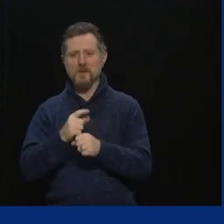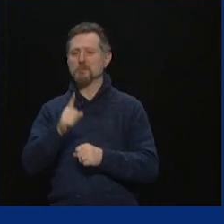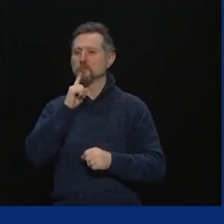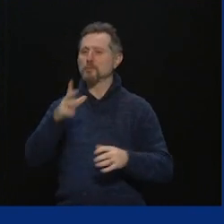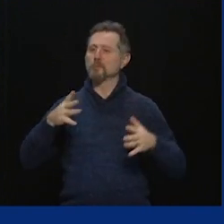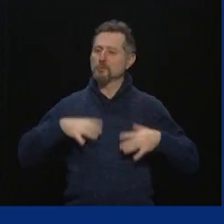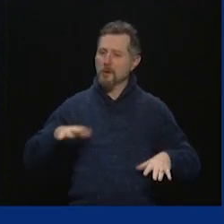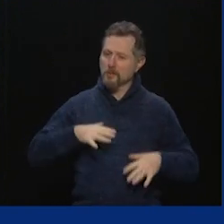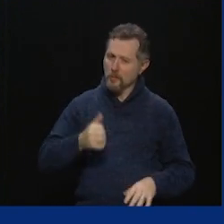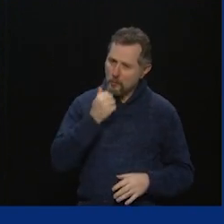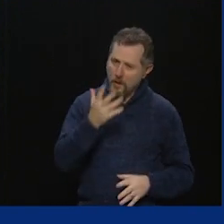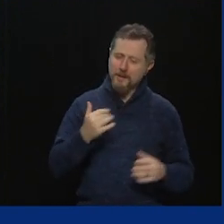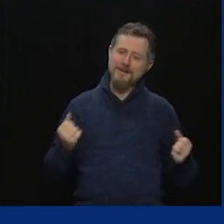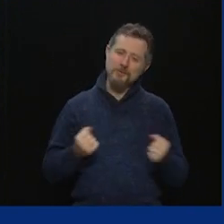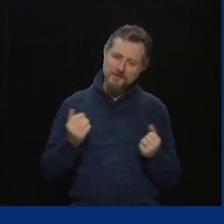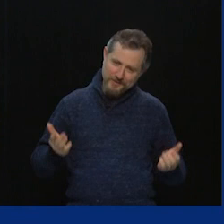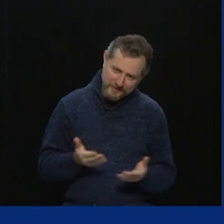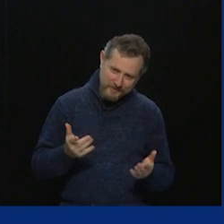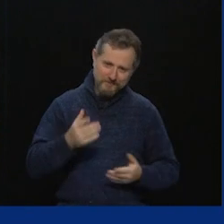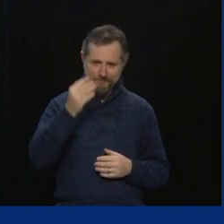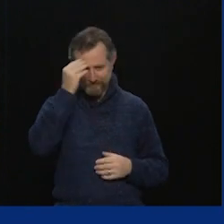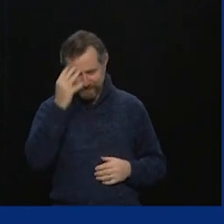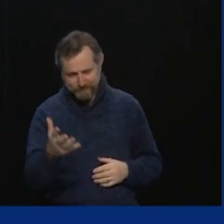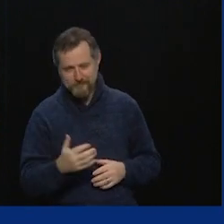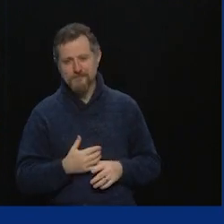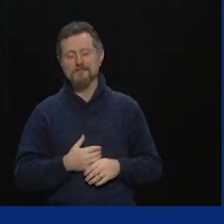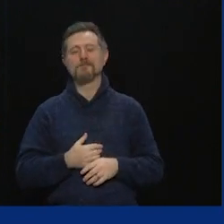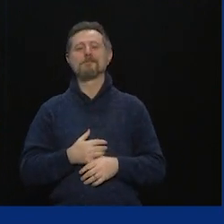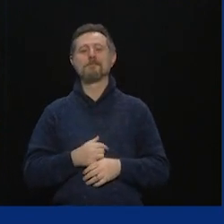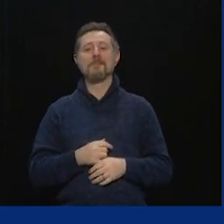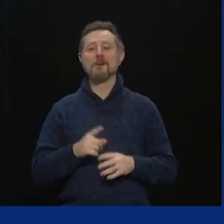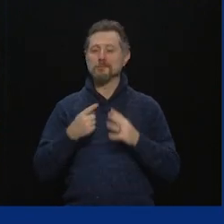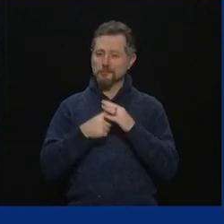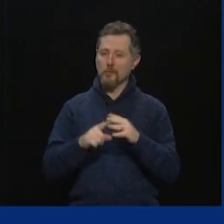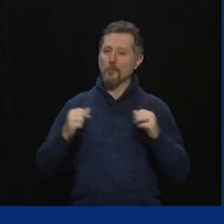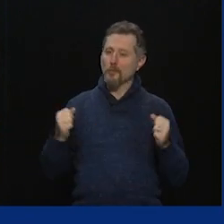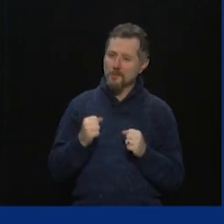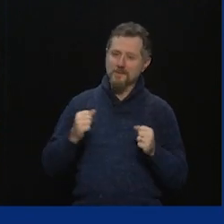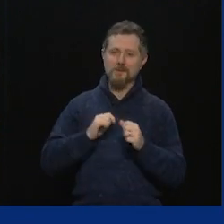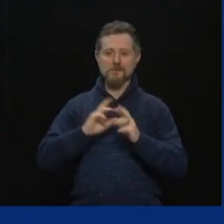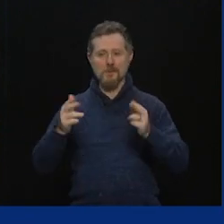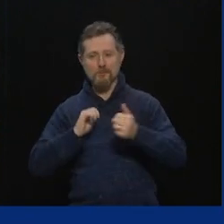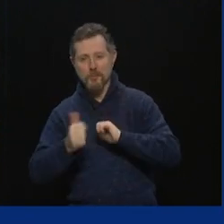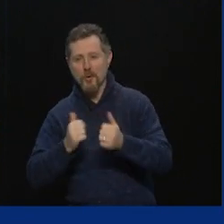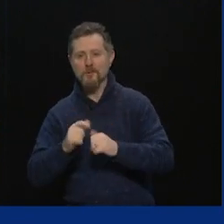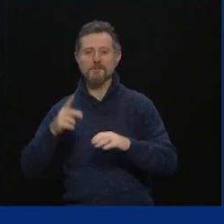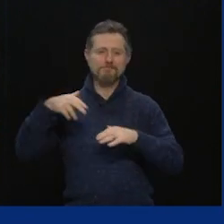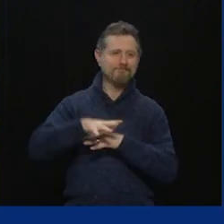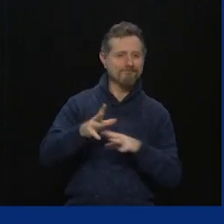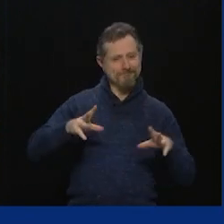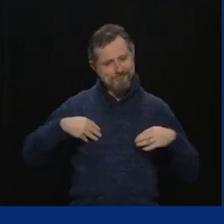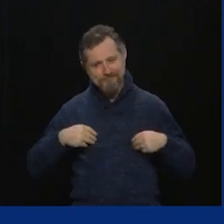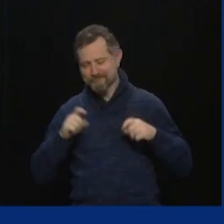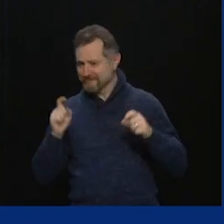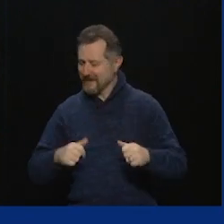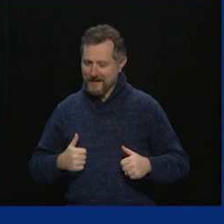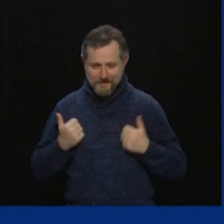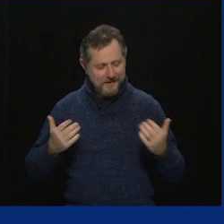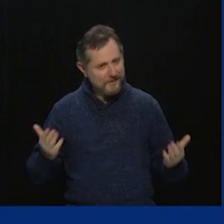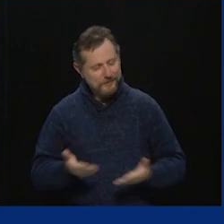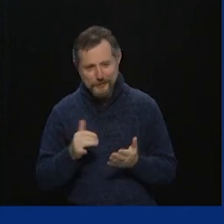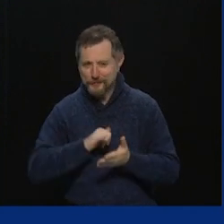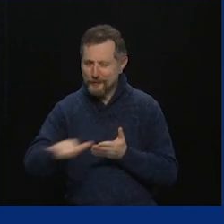winters. And if you don't already know how, you start enjoying the winter sports because we embrace it wholeheartedly. And with that, I do want